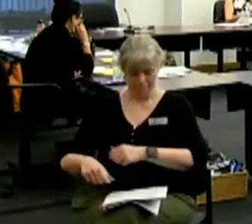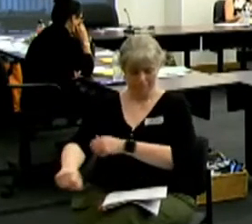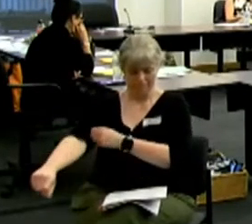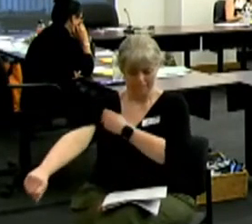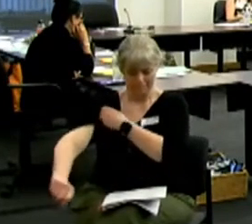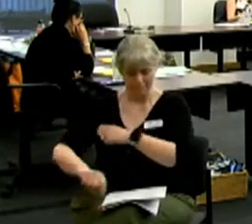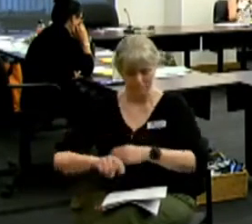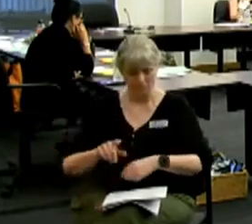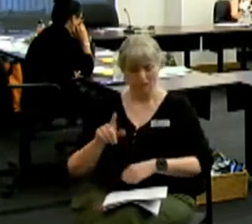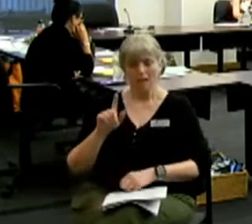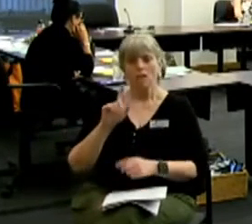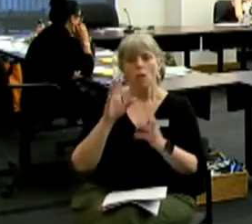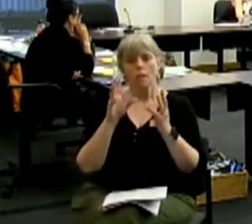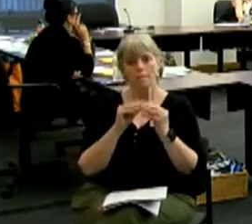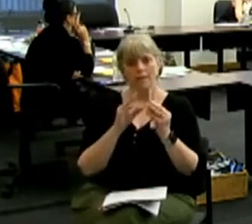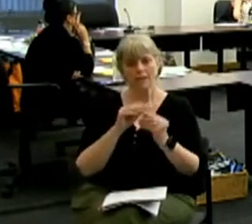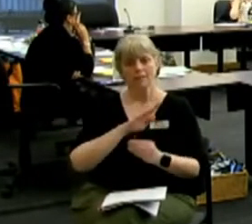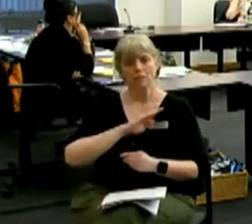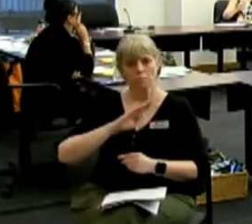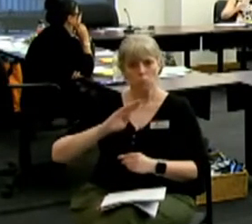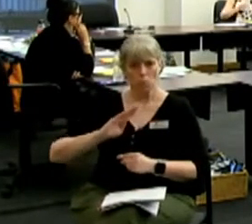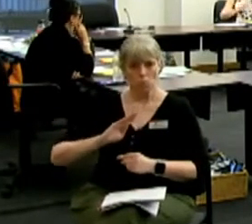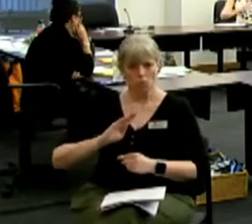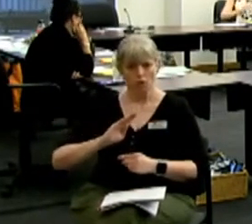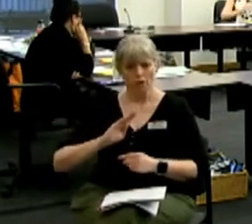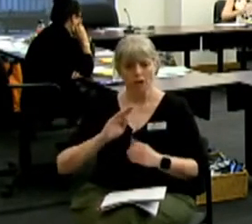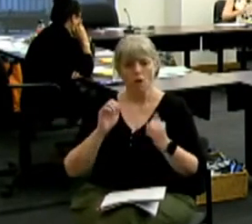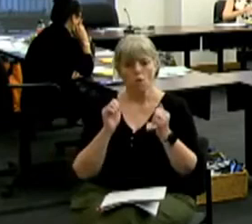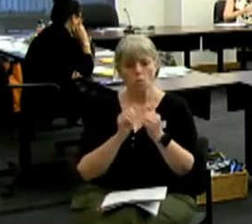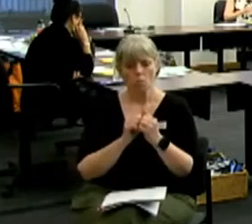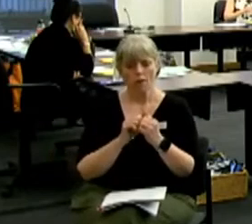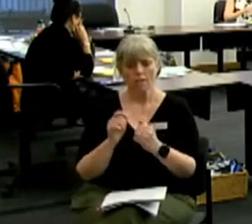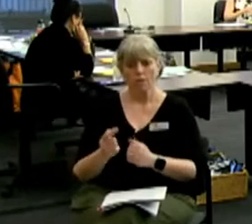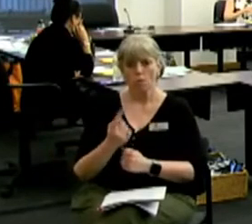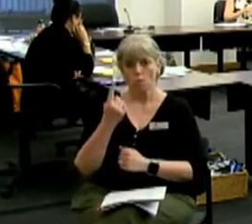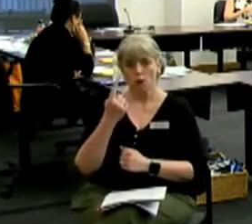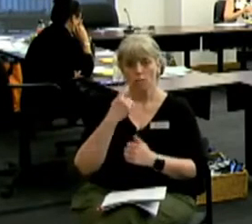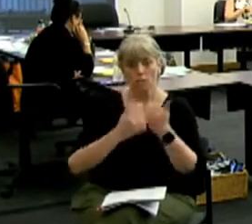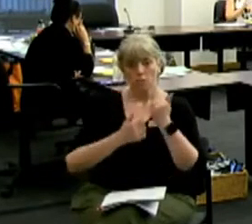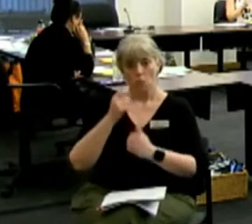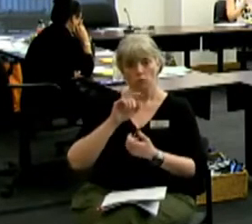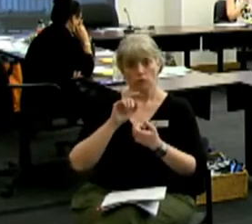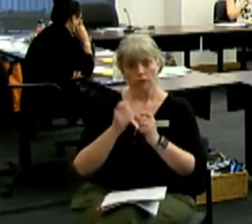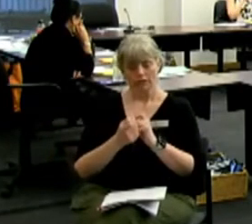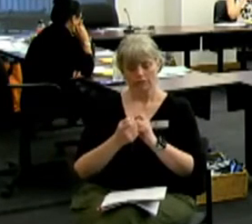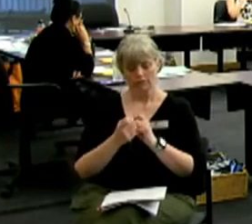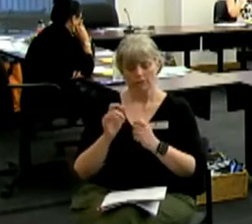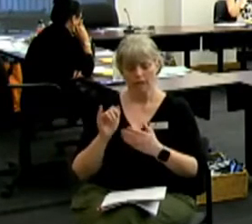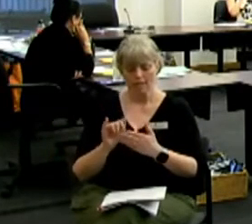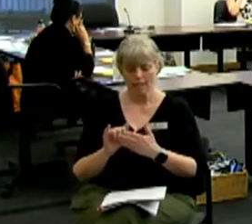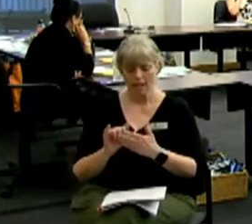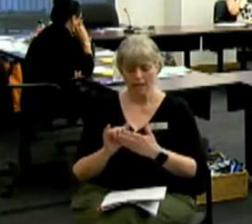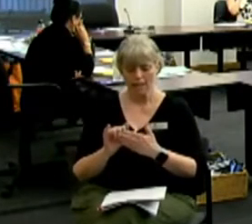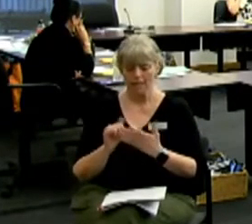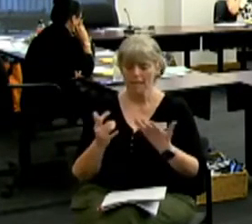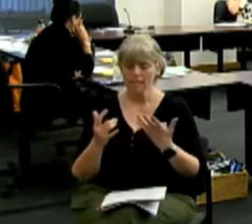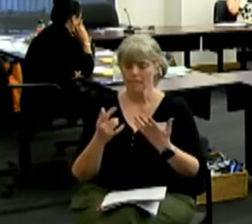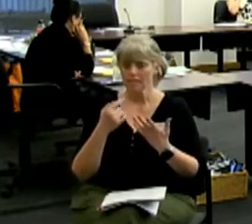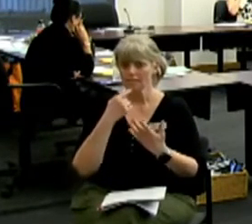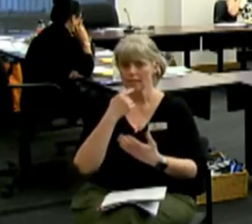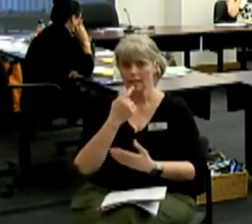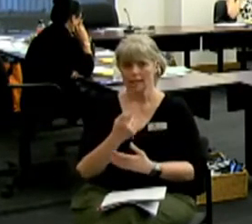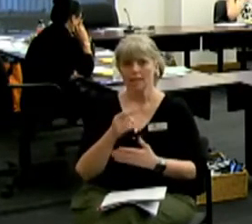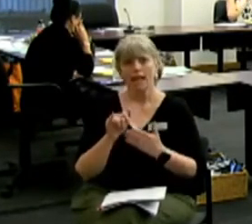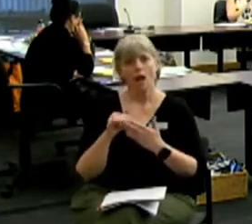Okay, so meeting of the board was the one with the most changes. and that is just basically